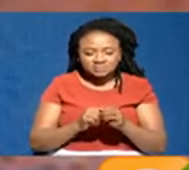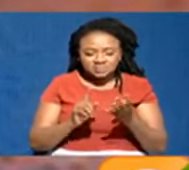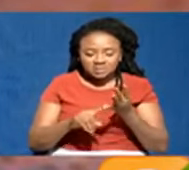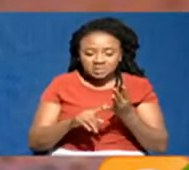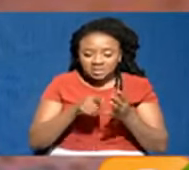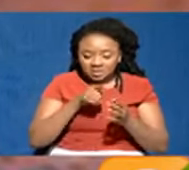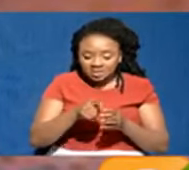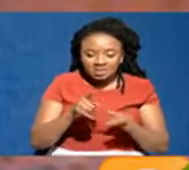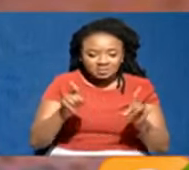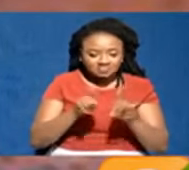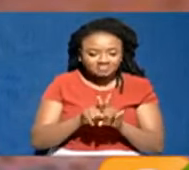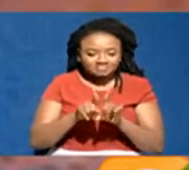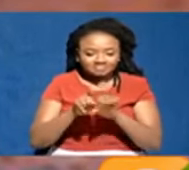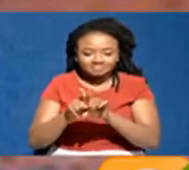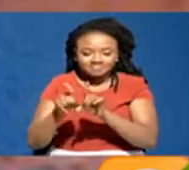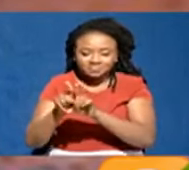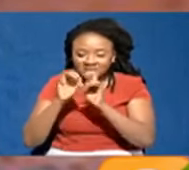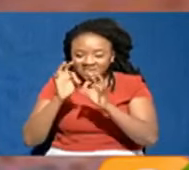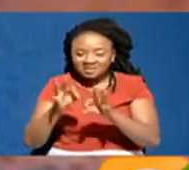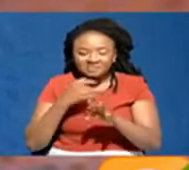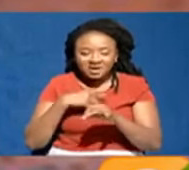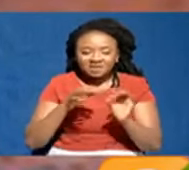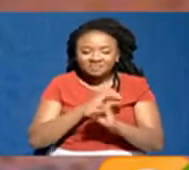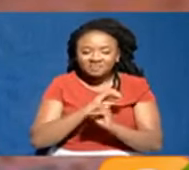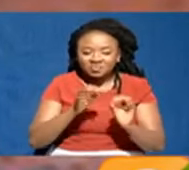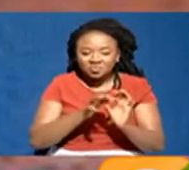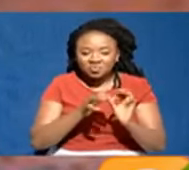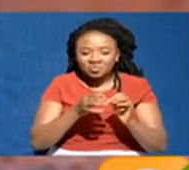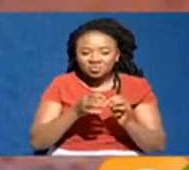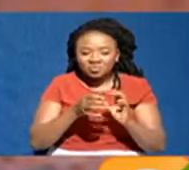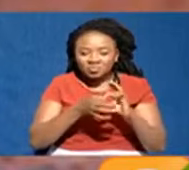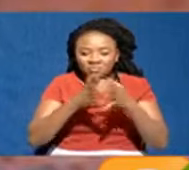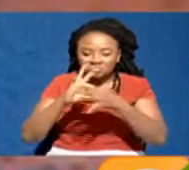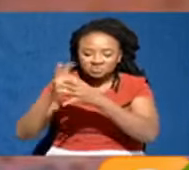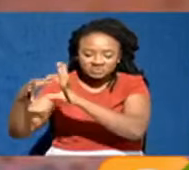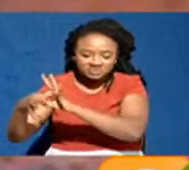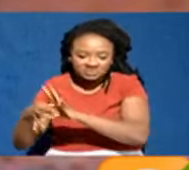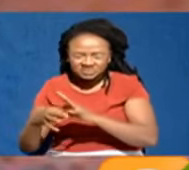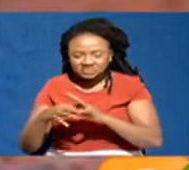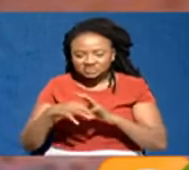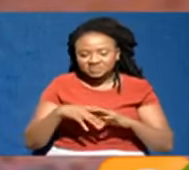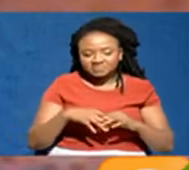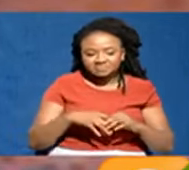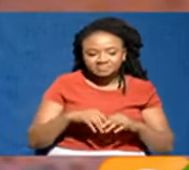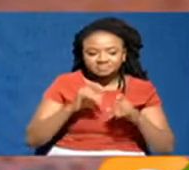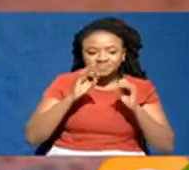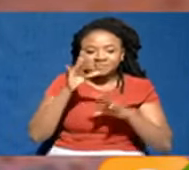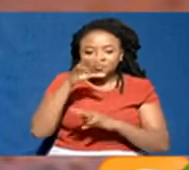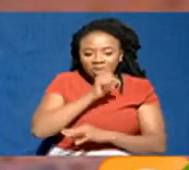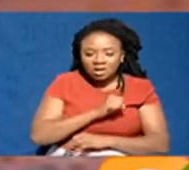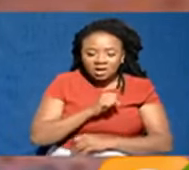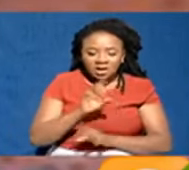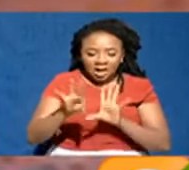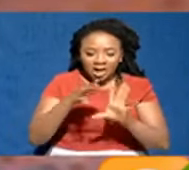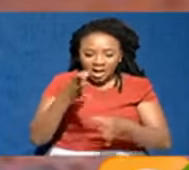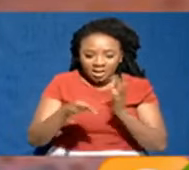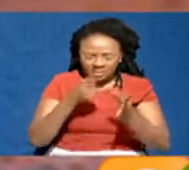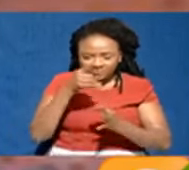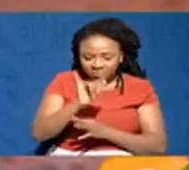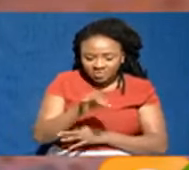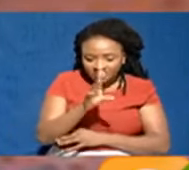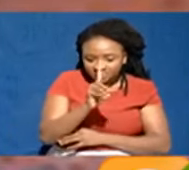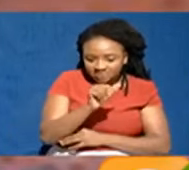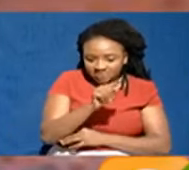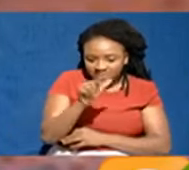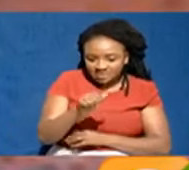consistent. So if you lack consistency, if you lack resources, if you lack analysis of the data, then